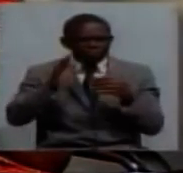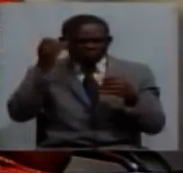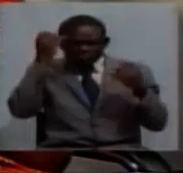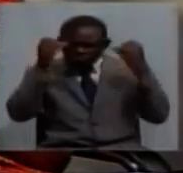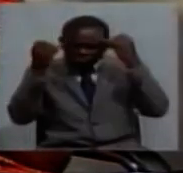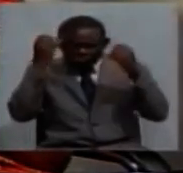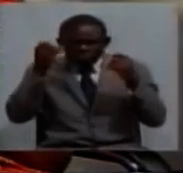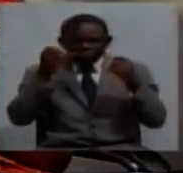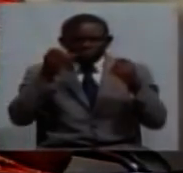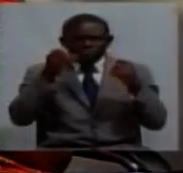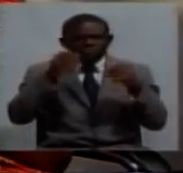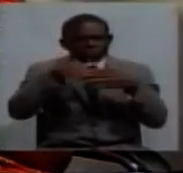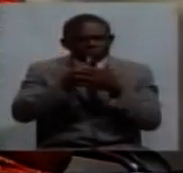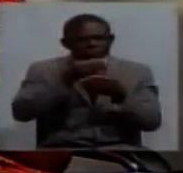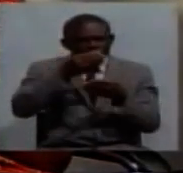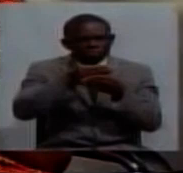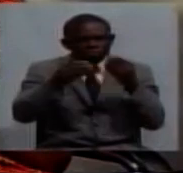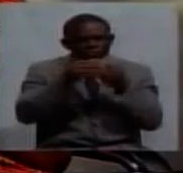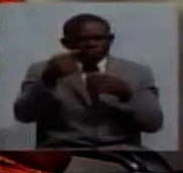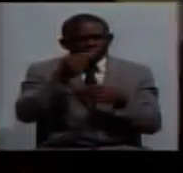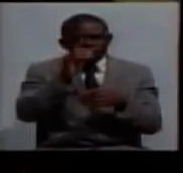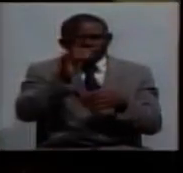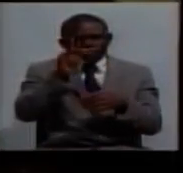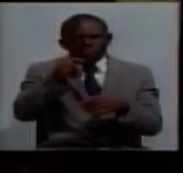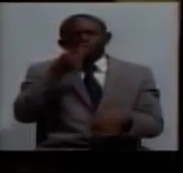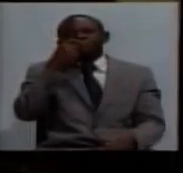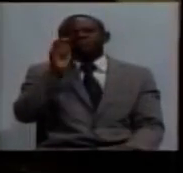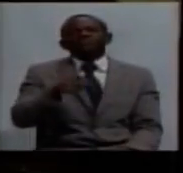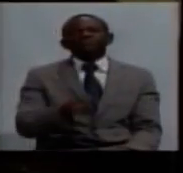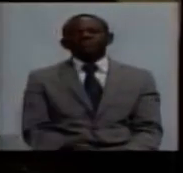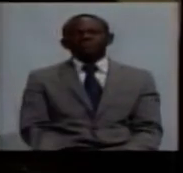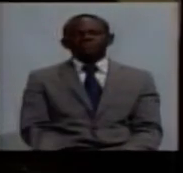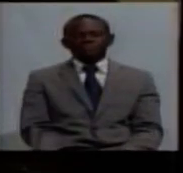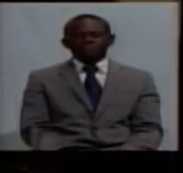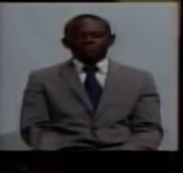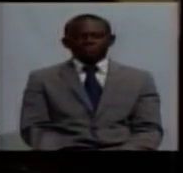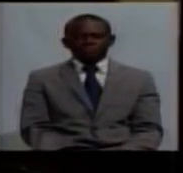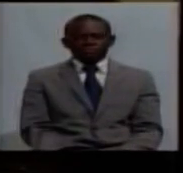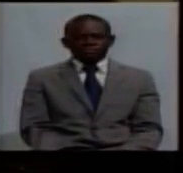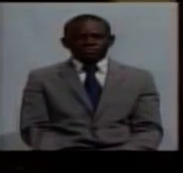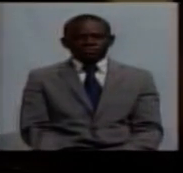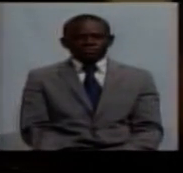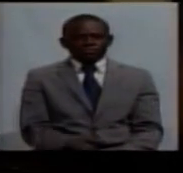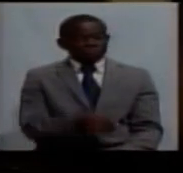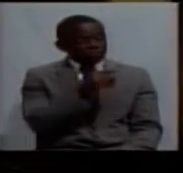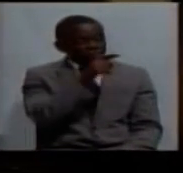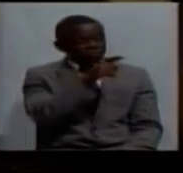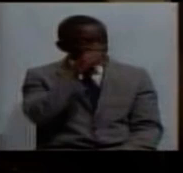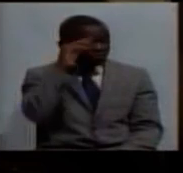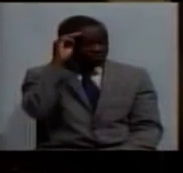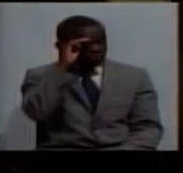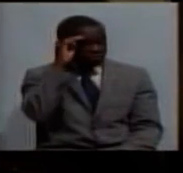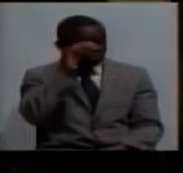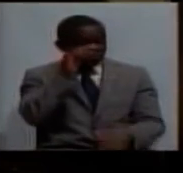the GDP of the country. Right. Clearly, you then need to have ventures that engage communities so